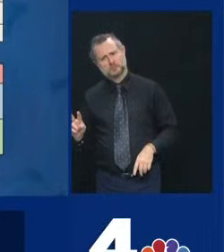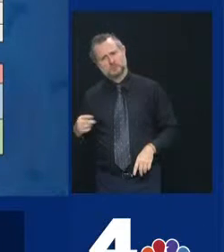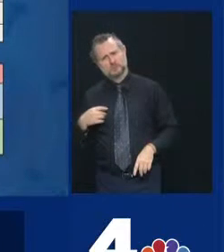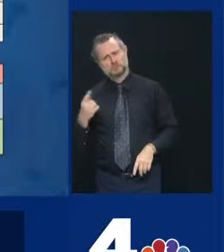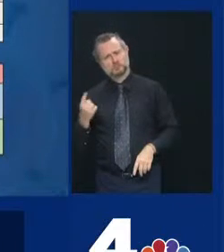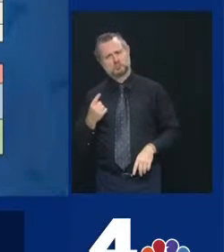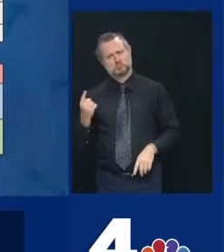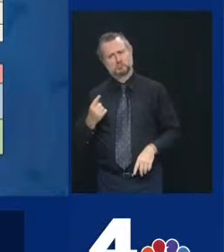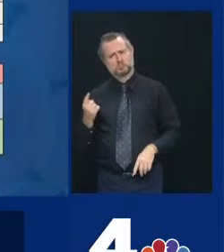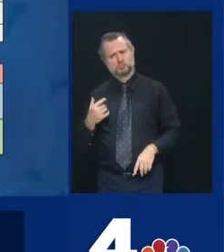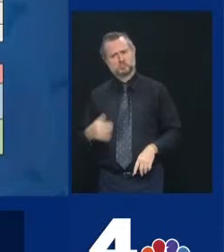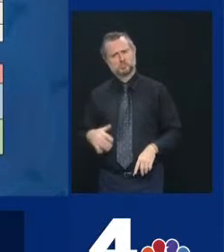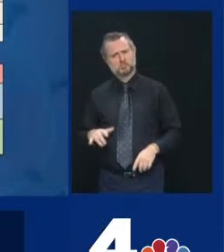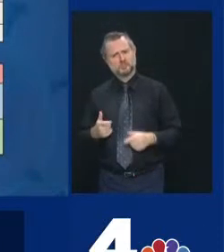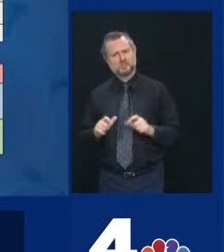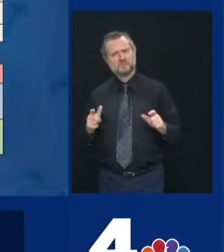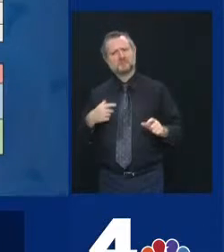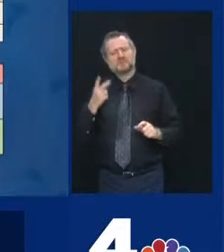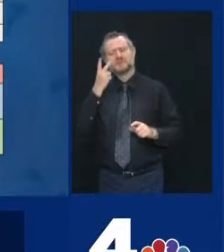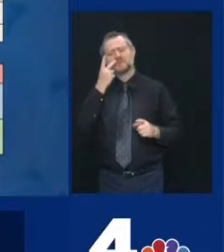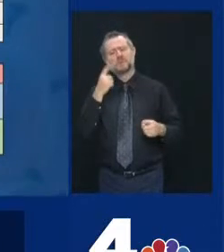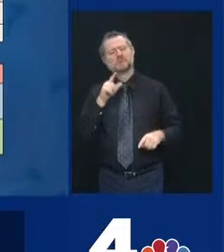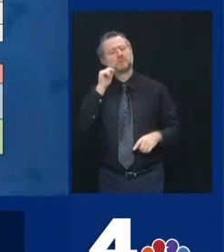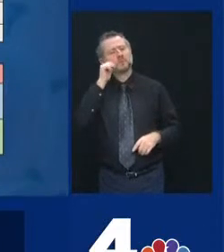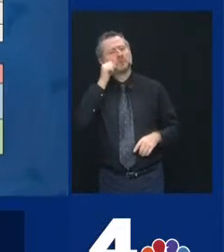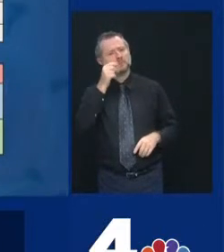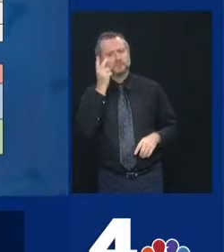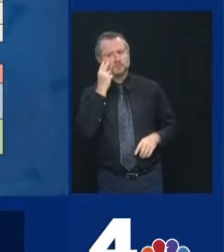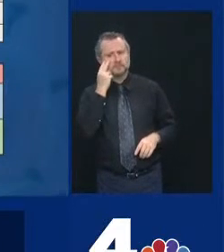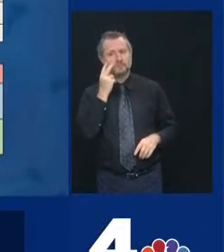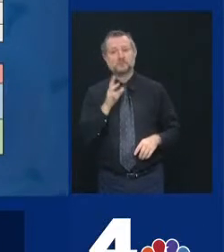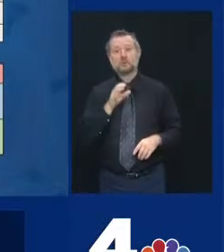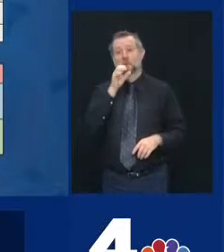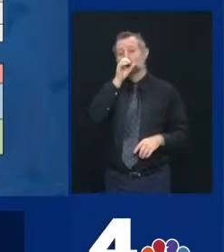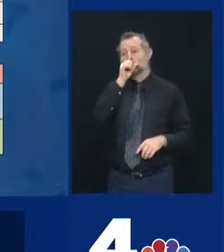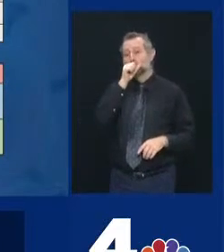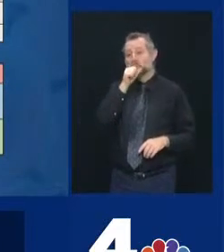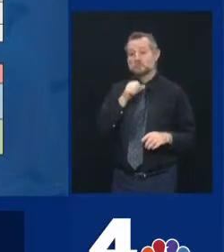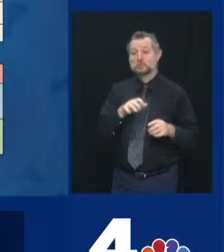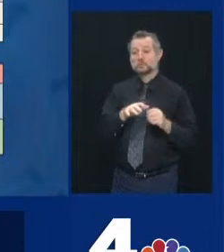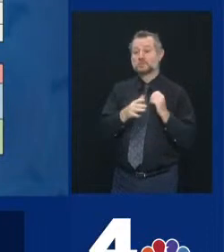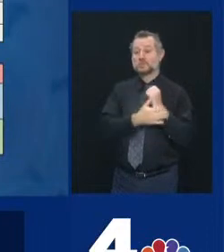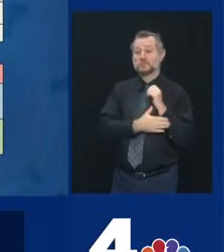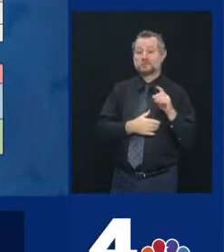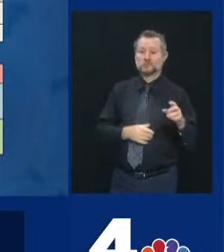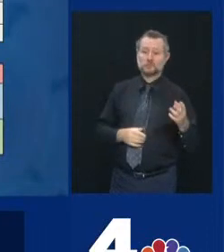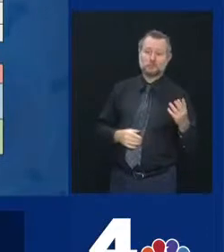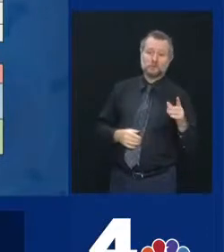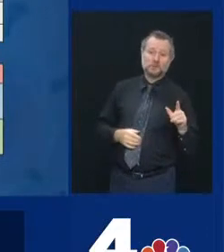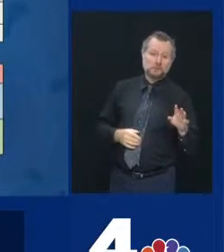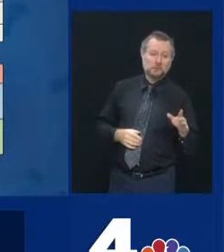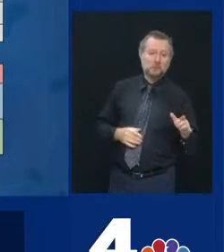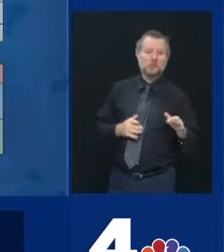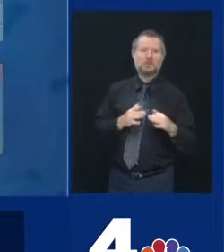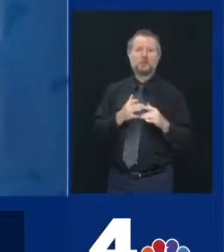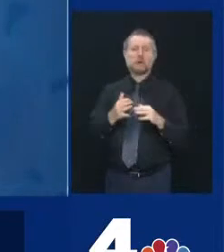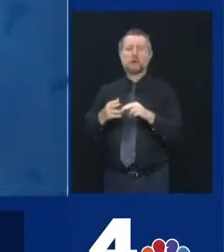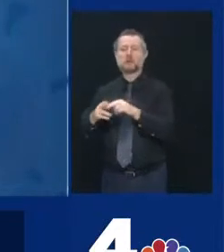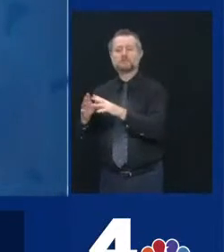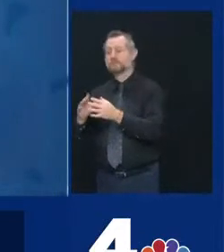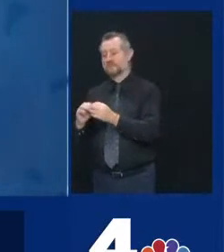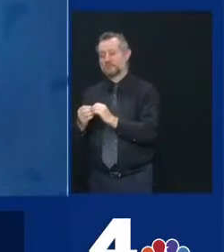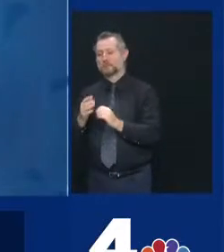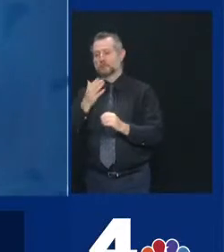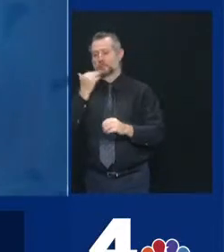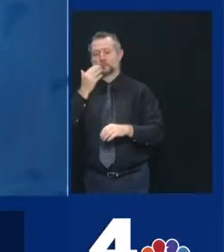progress. So we'll see what it is tomorrow. Orange 24, 12, 4. So anyway, the numbers are all moving in the